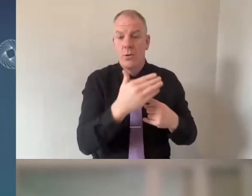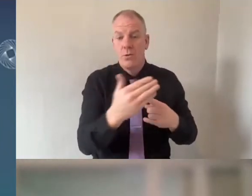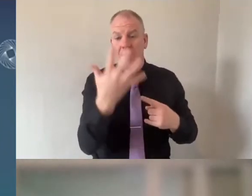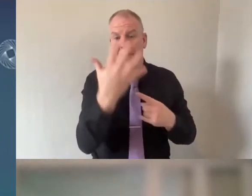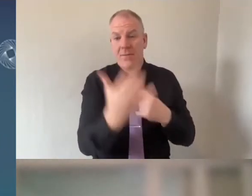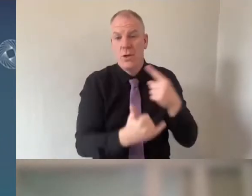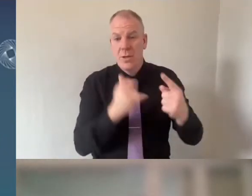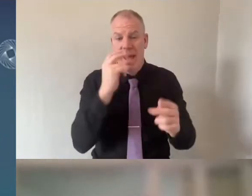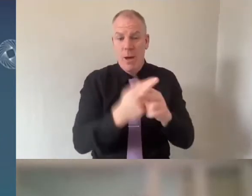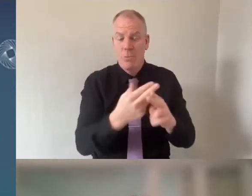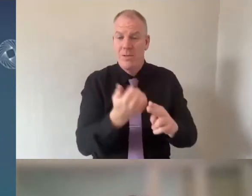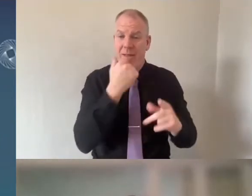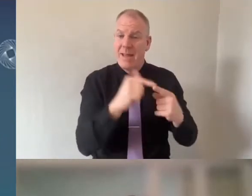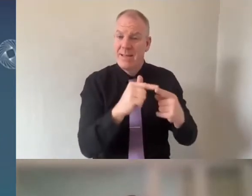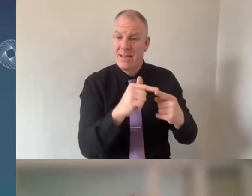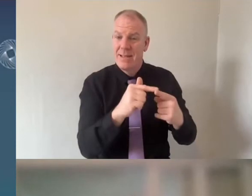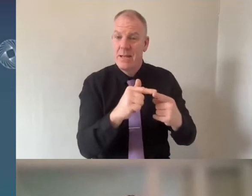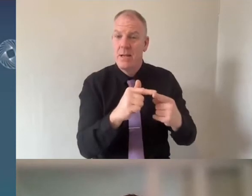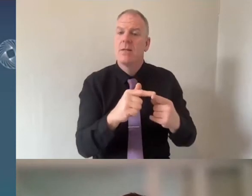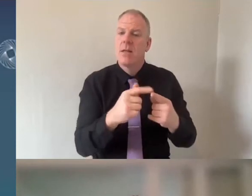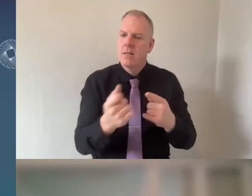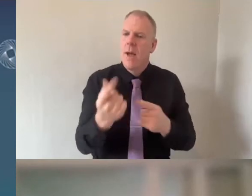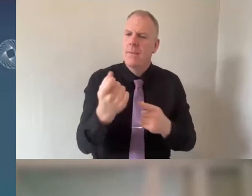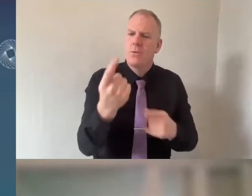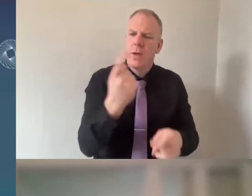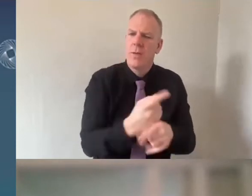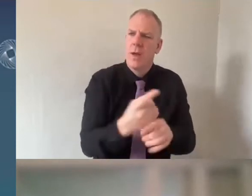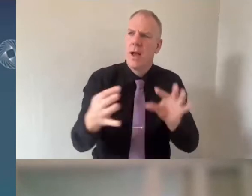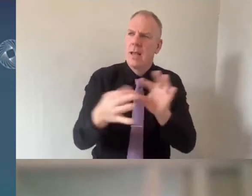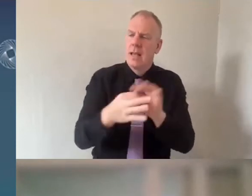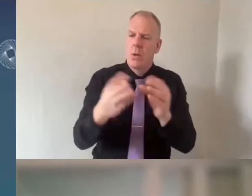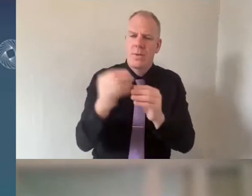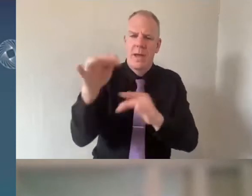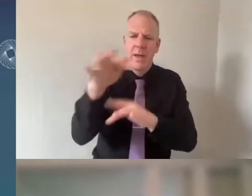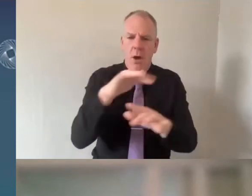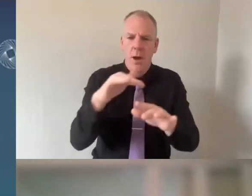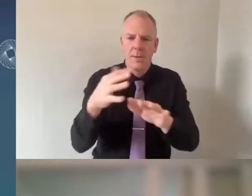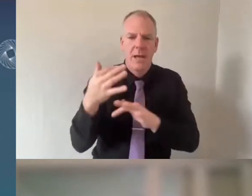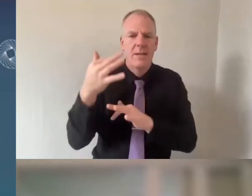3 to 5 years' time. And that's real opportunities there, linked to the environment and the future